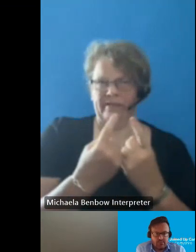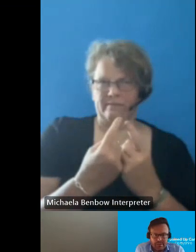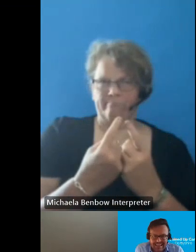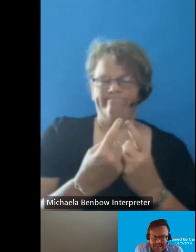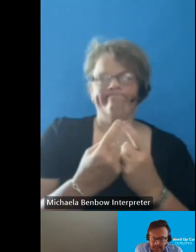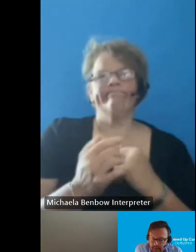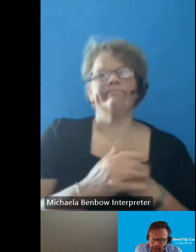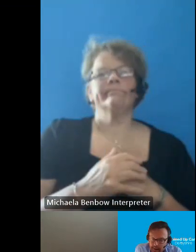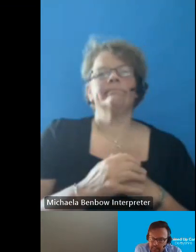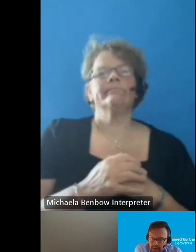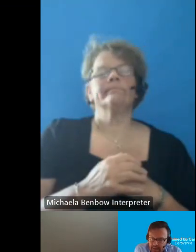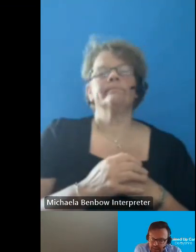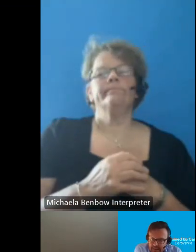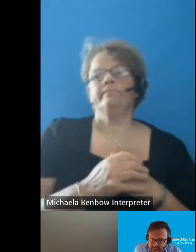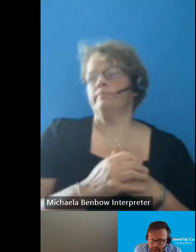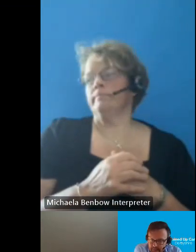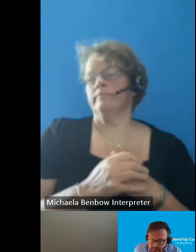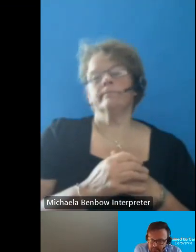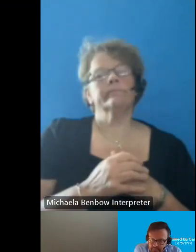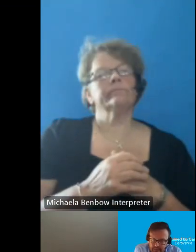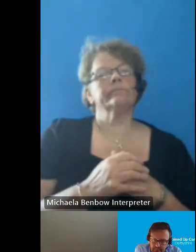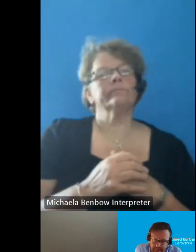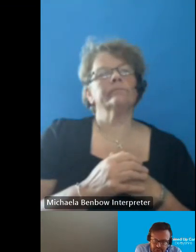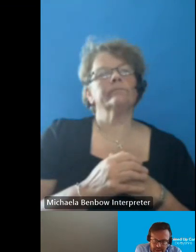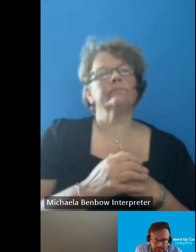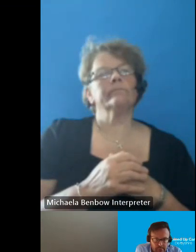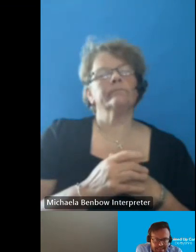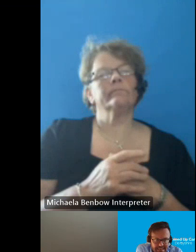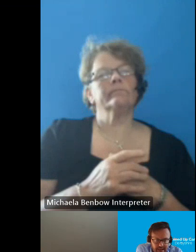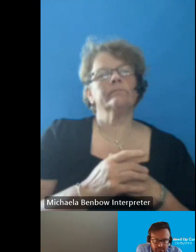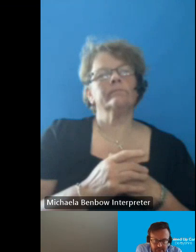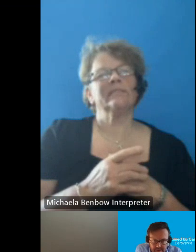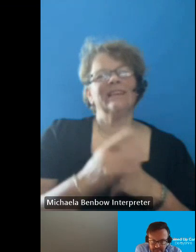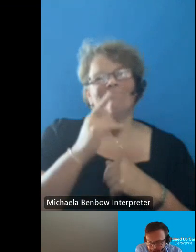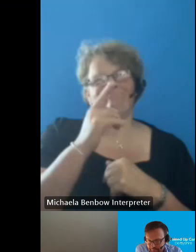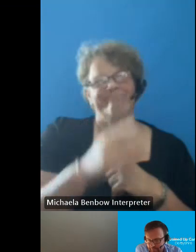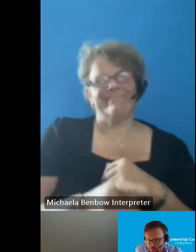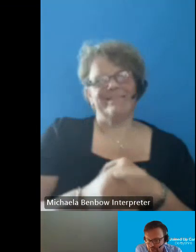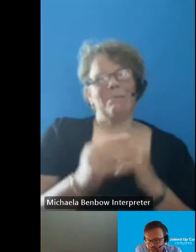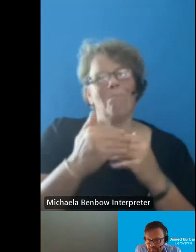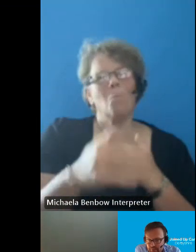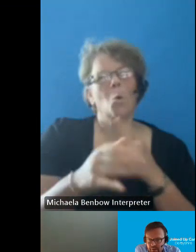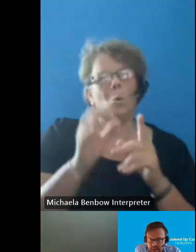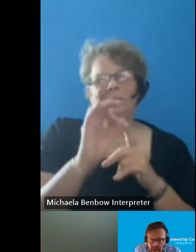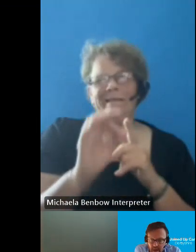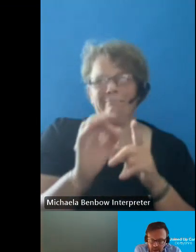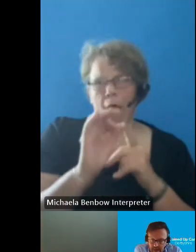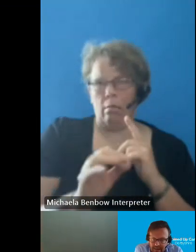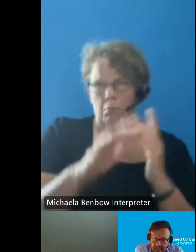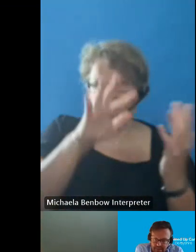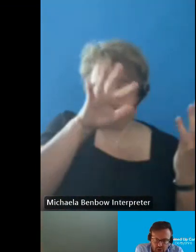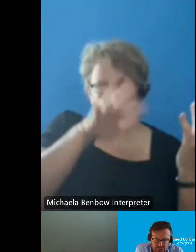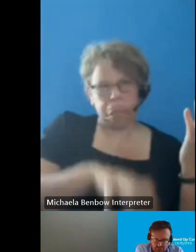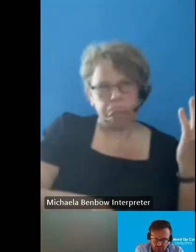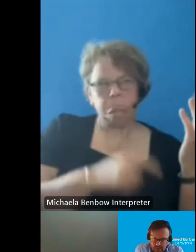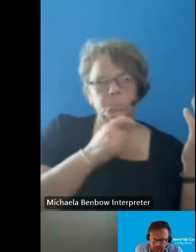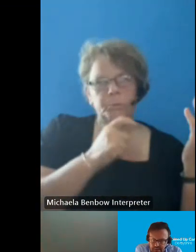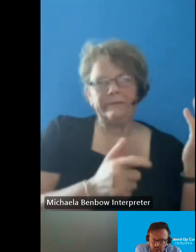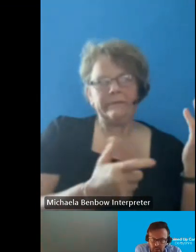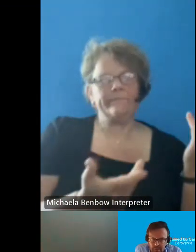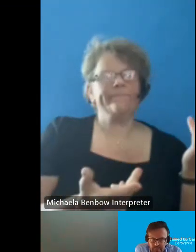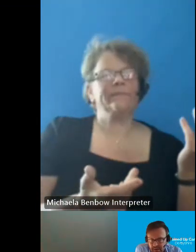actions that we'll be taking. I guess the next slide then gets into a little bit more detail, and again, very wordy, but clearly there's a lot to